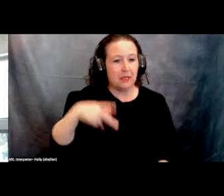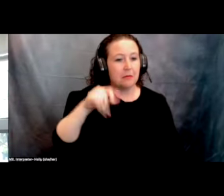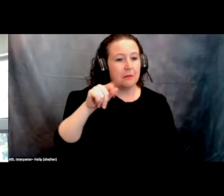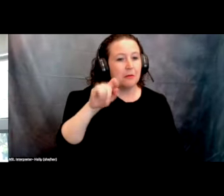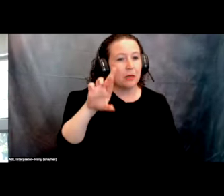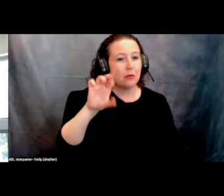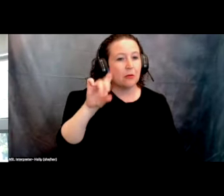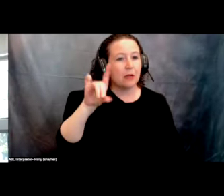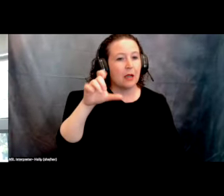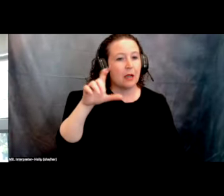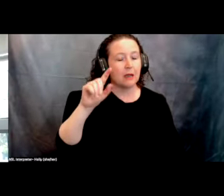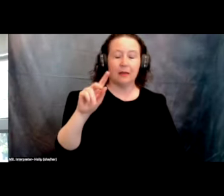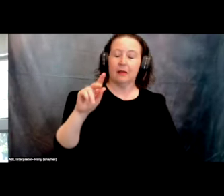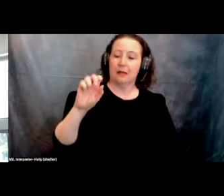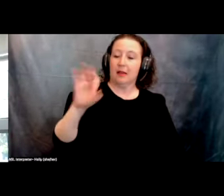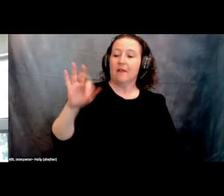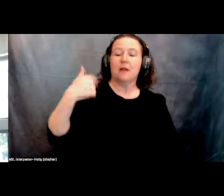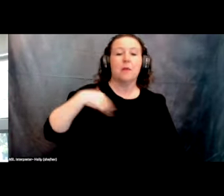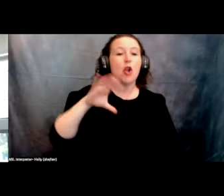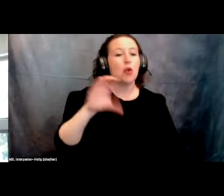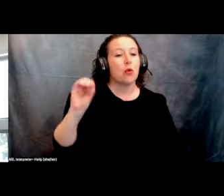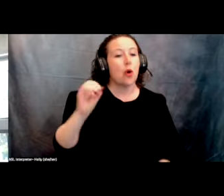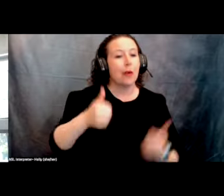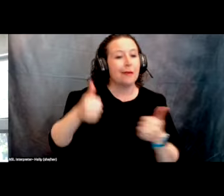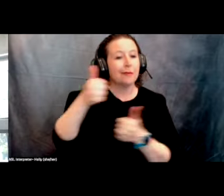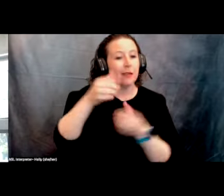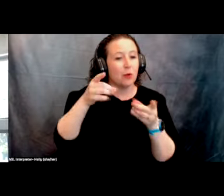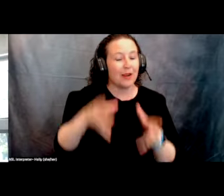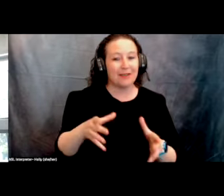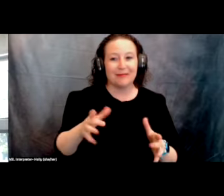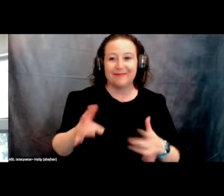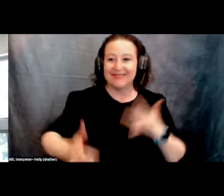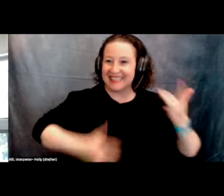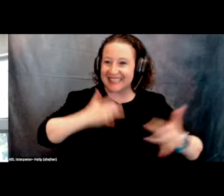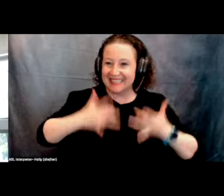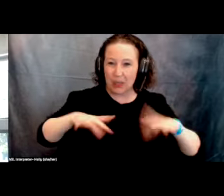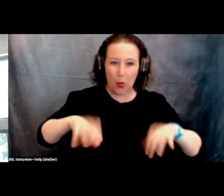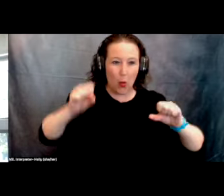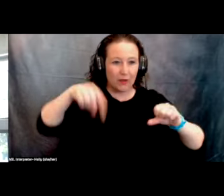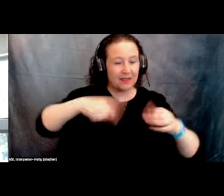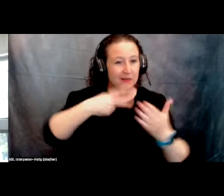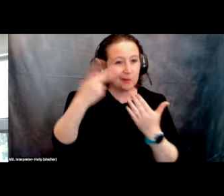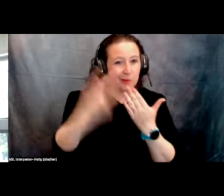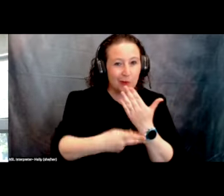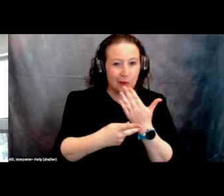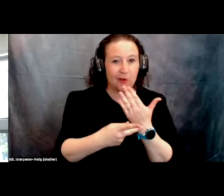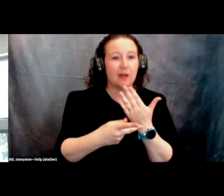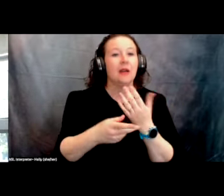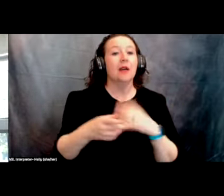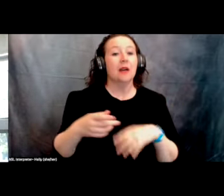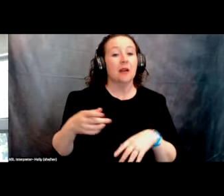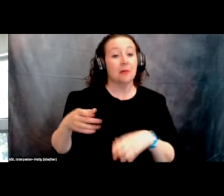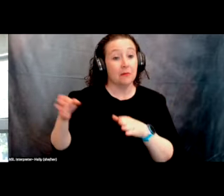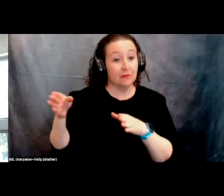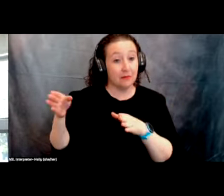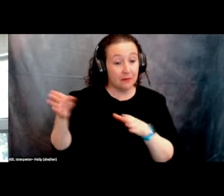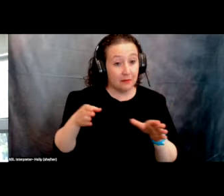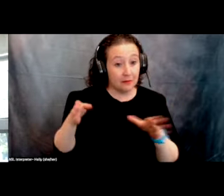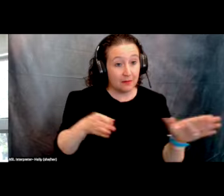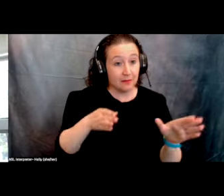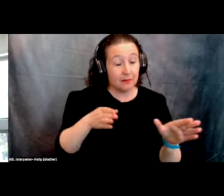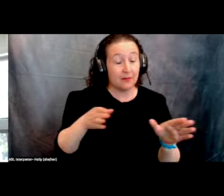director, and am delighted to be hosting this program organized by our colleagues and